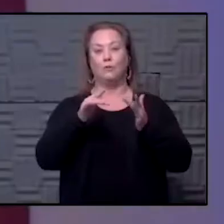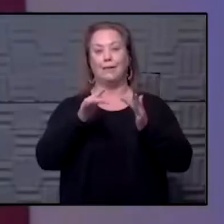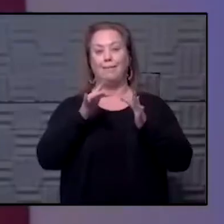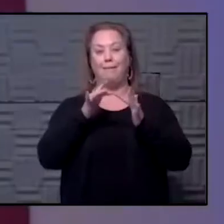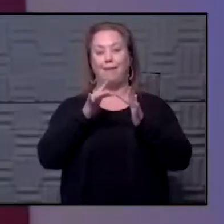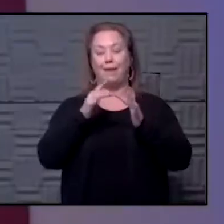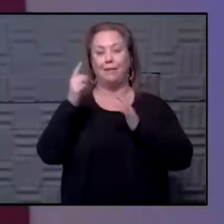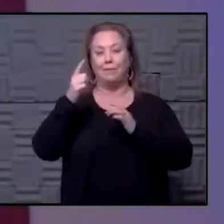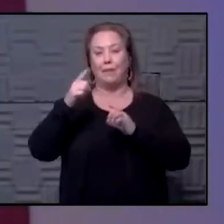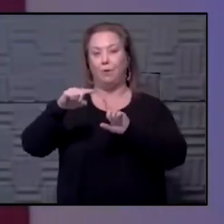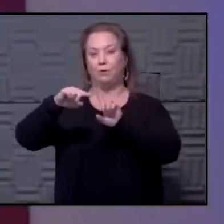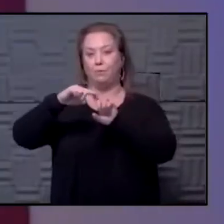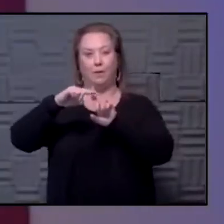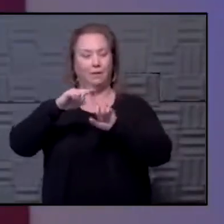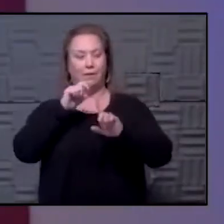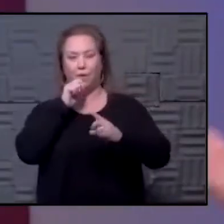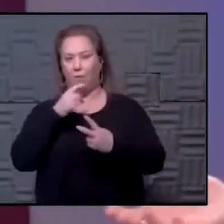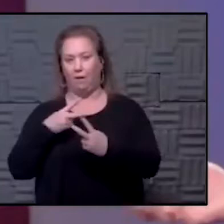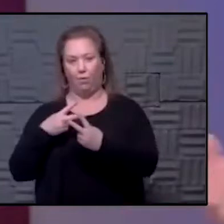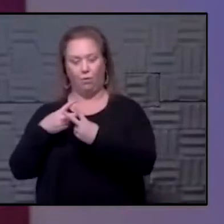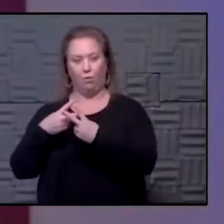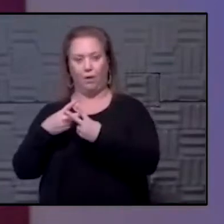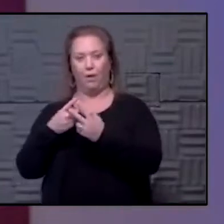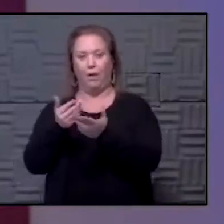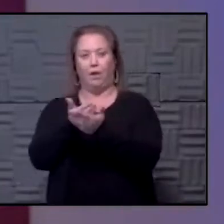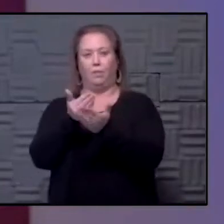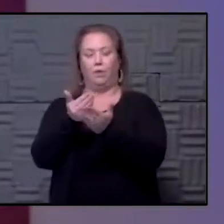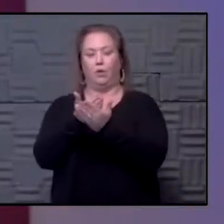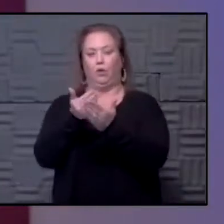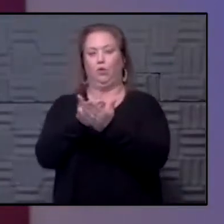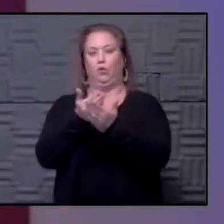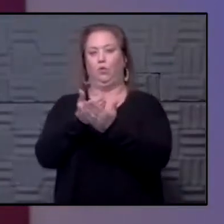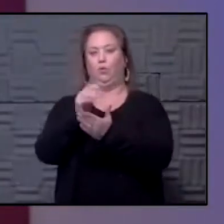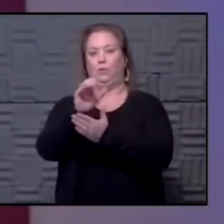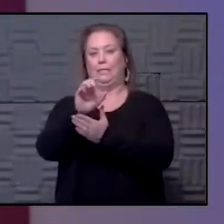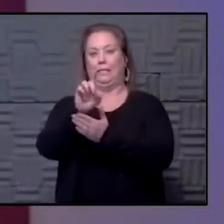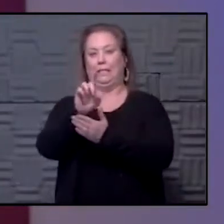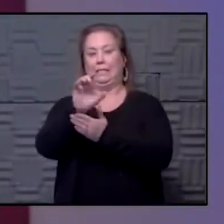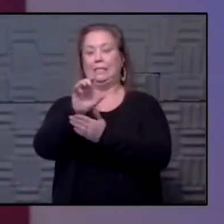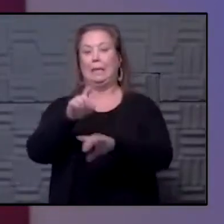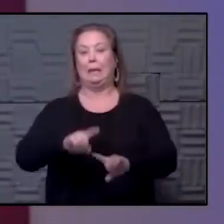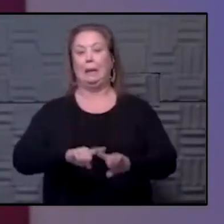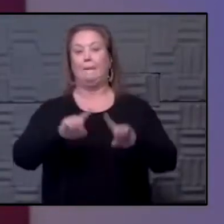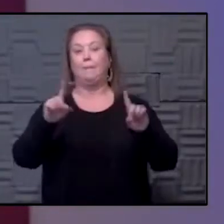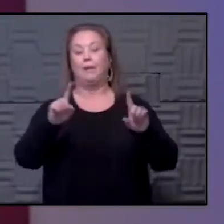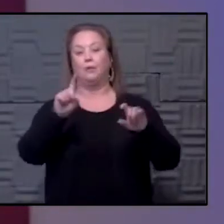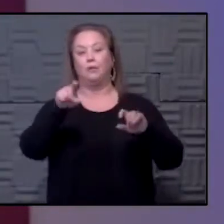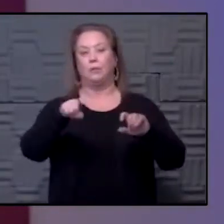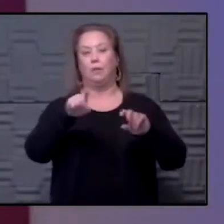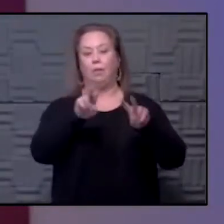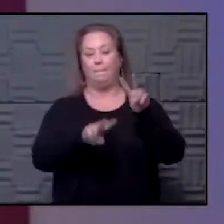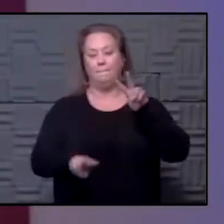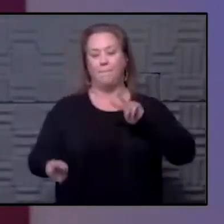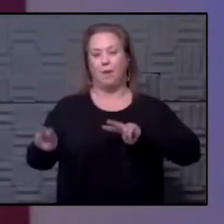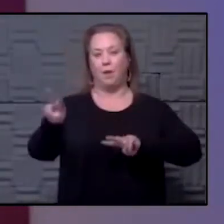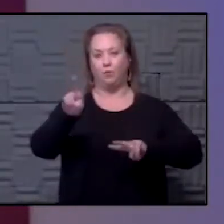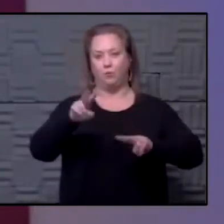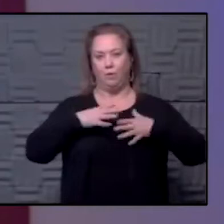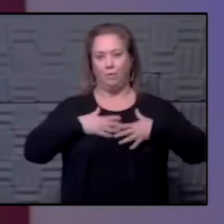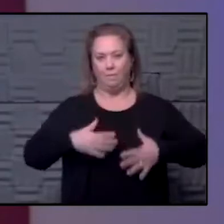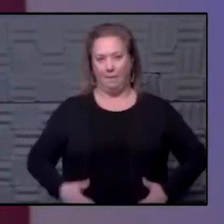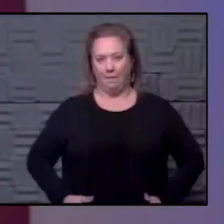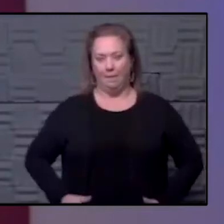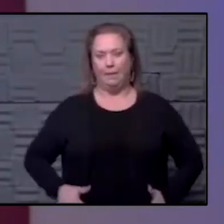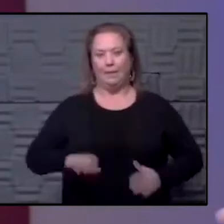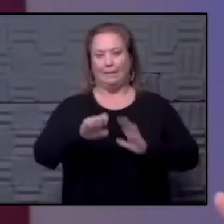who's positive, you don't have to quarantine according to the new or interim guidance. Yeah. However, you're still supposed to be monitoring your symptoms, and